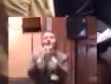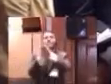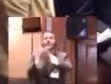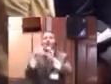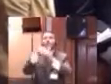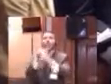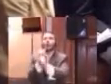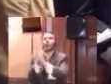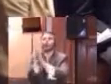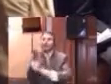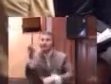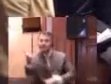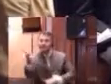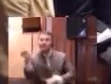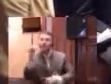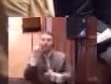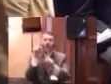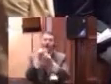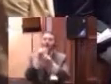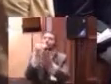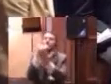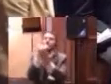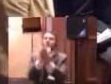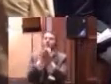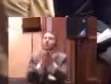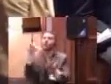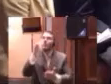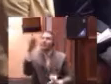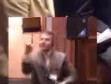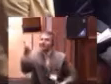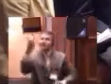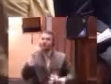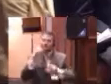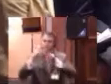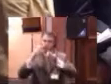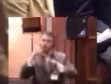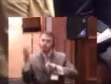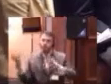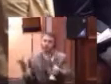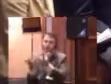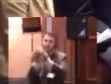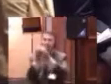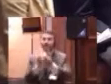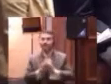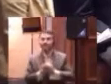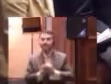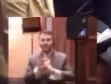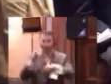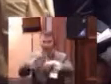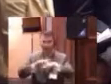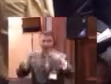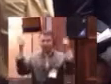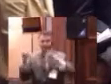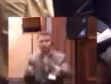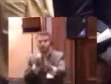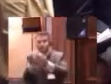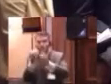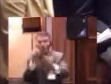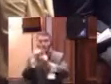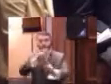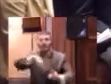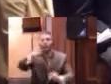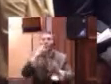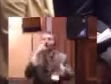democracy in Egypt, and also we will know about the other countries and the experiences and lessons learned and